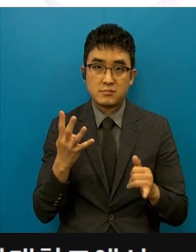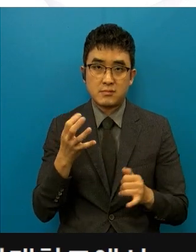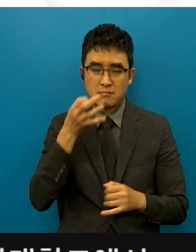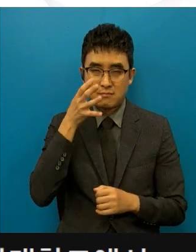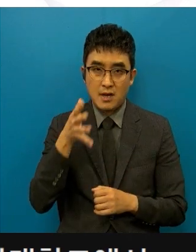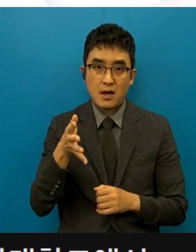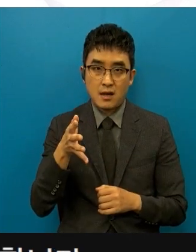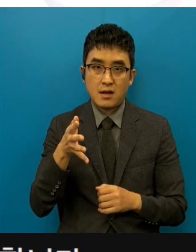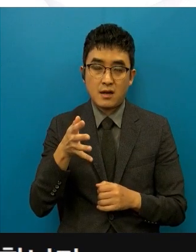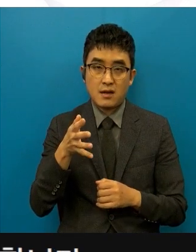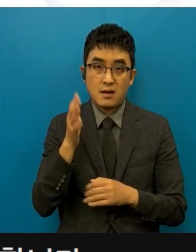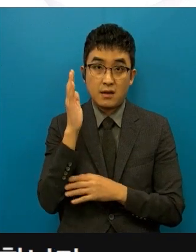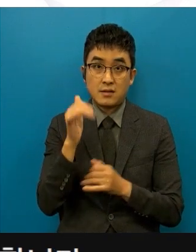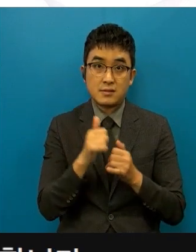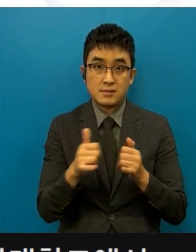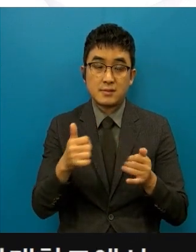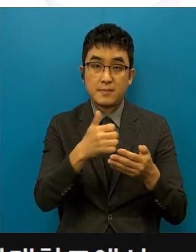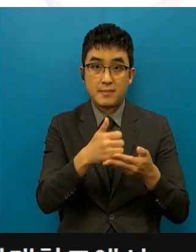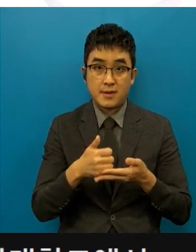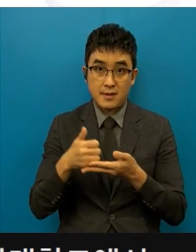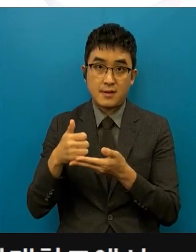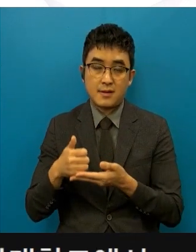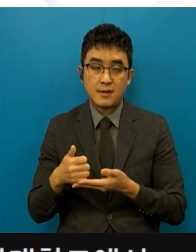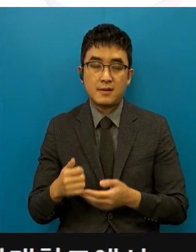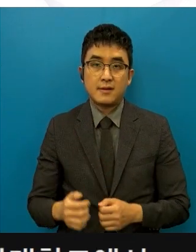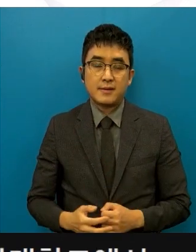Because we can run